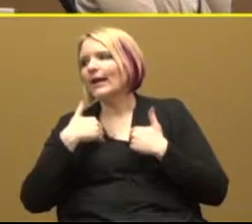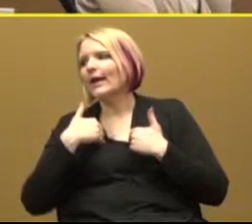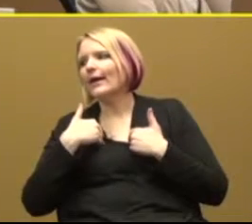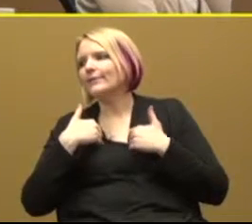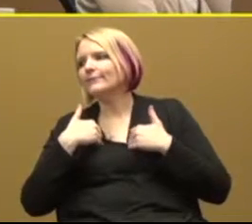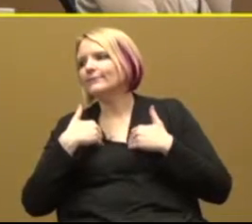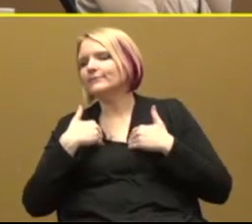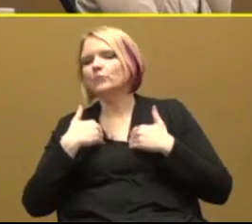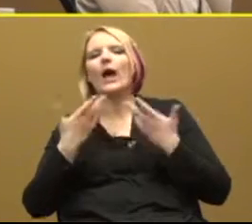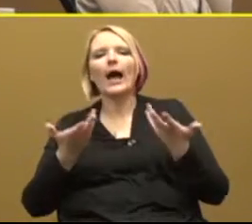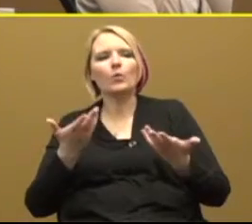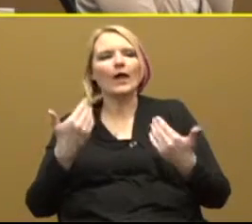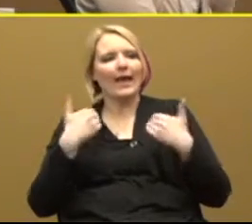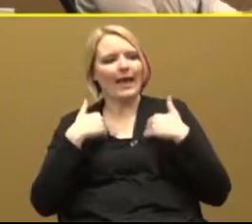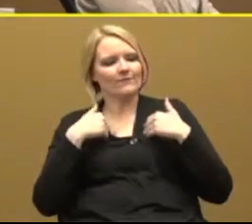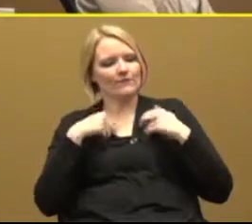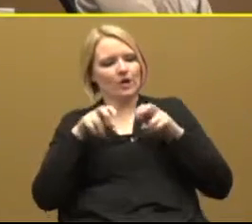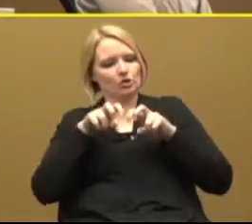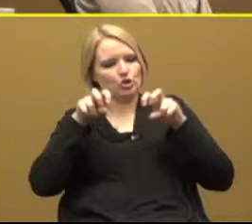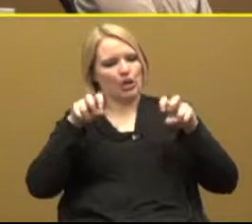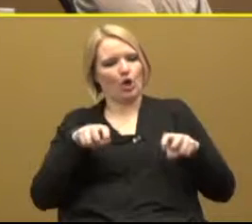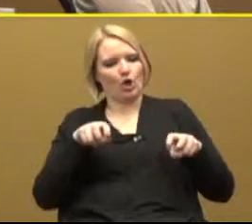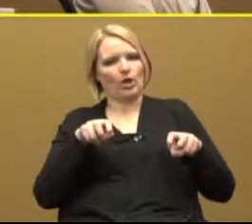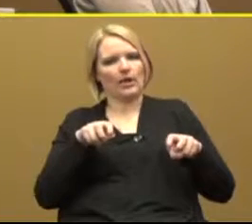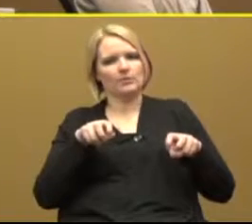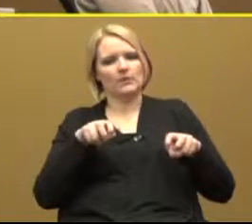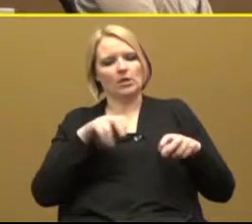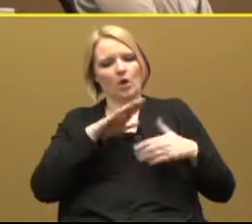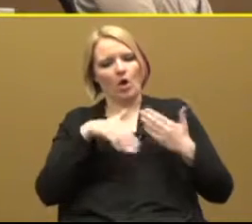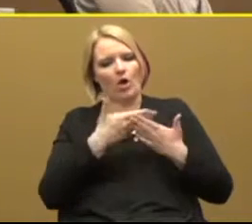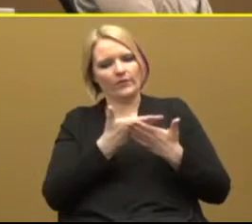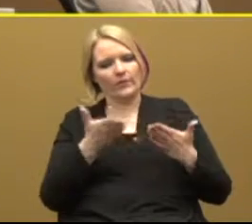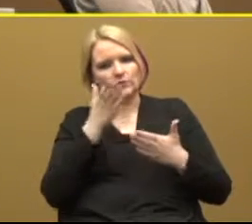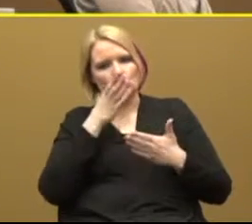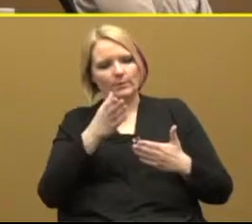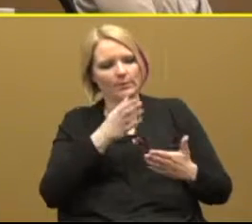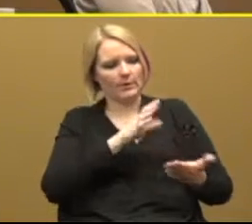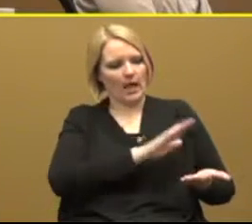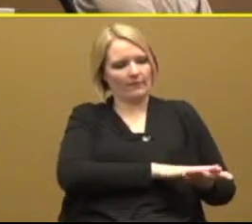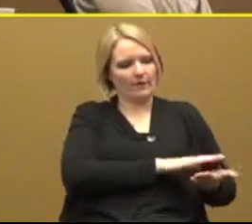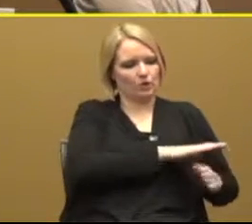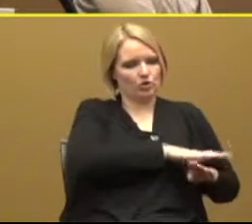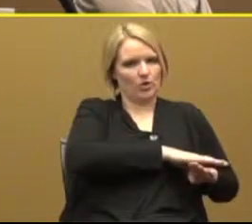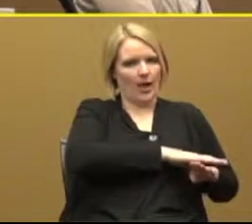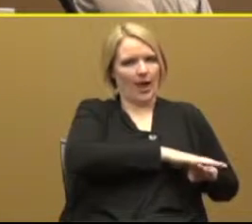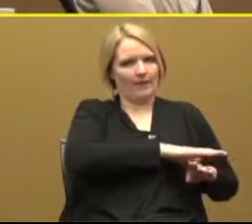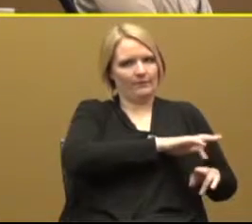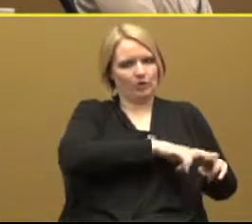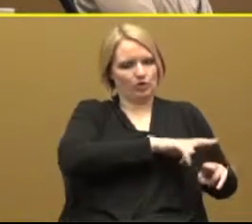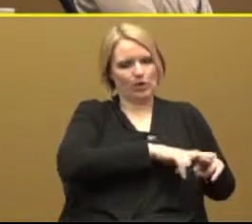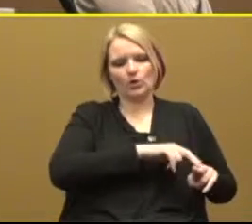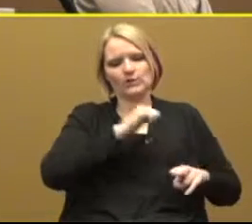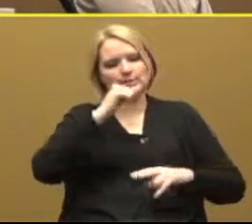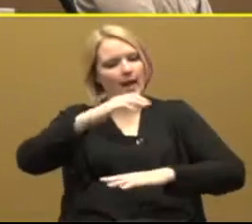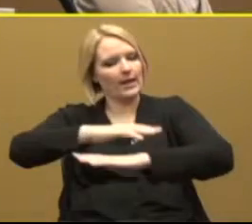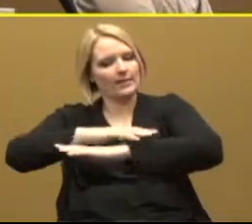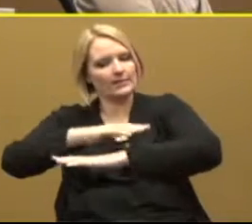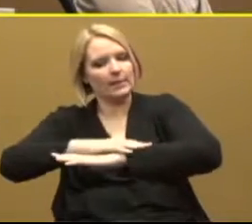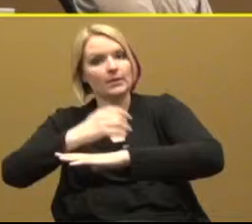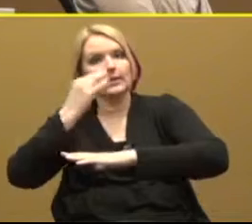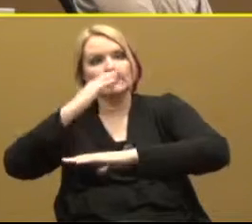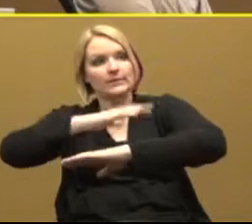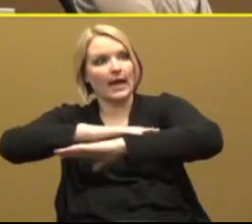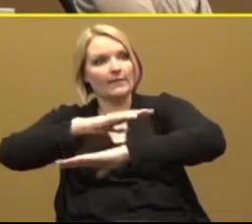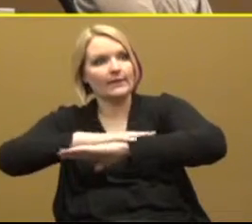chair next to me in which all this information, or all these items are going to be sitting on. It's not going to be on the table, because what happens when it's